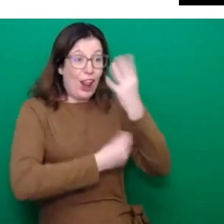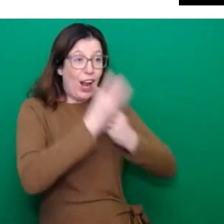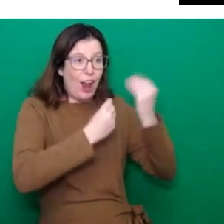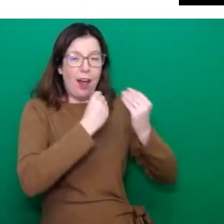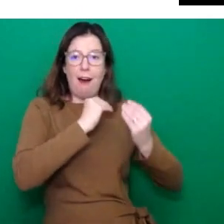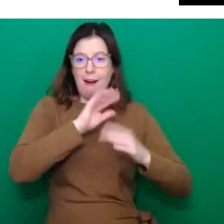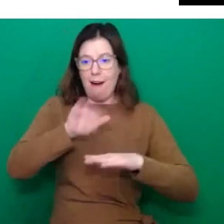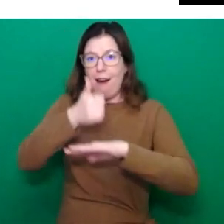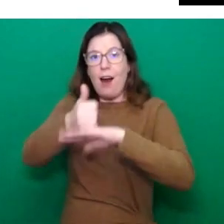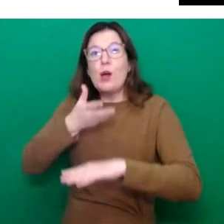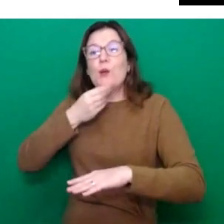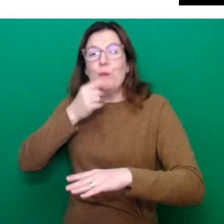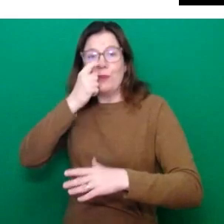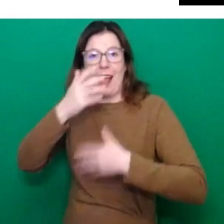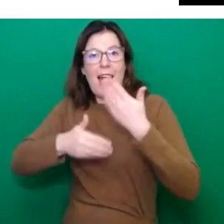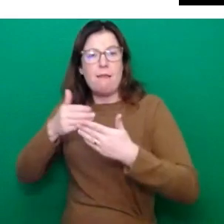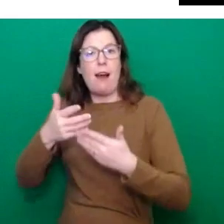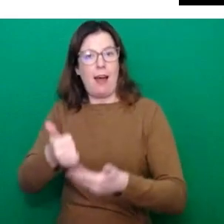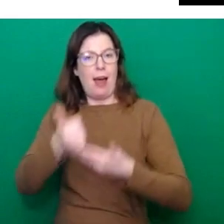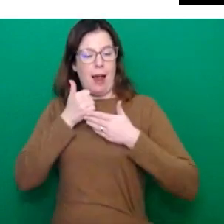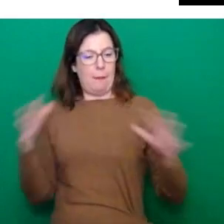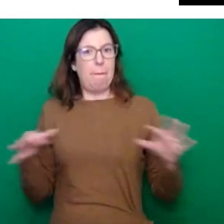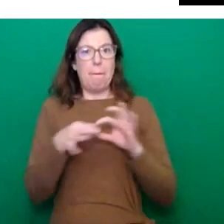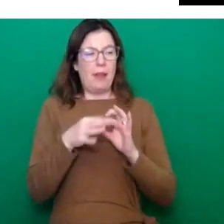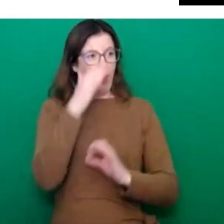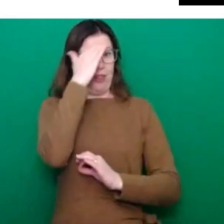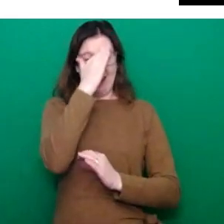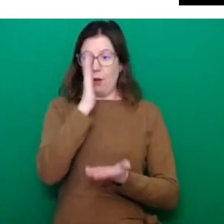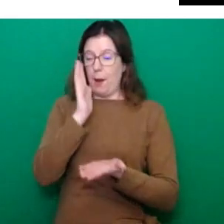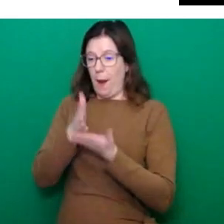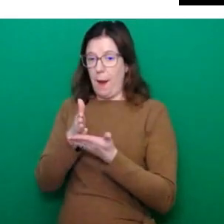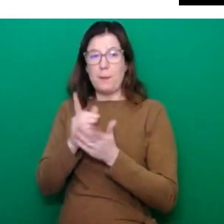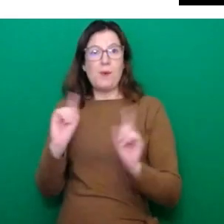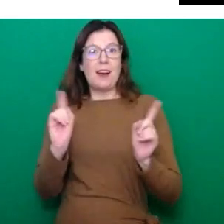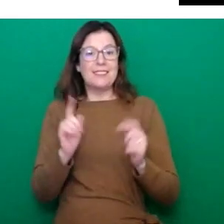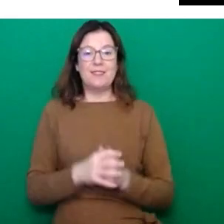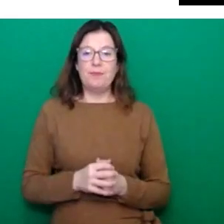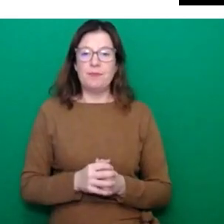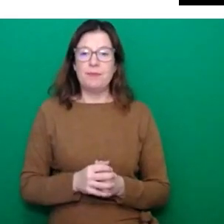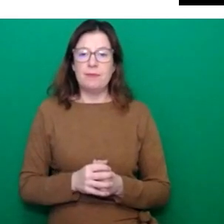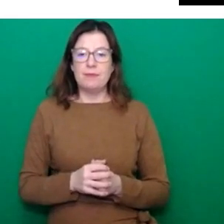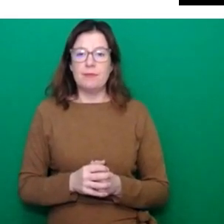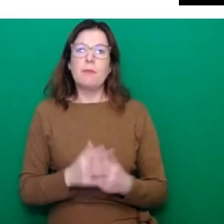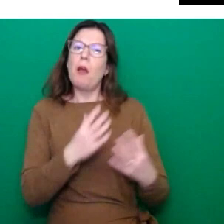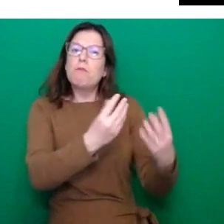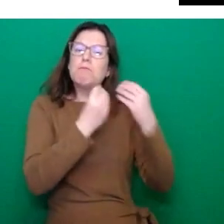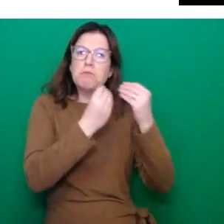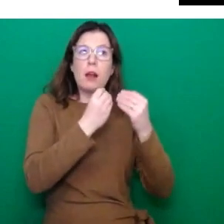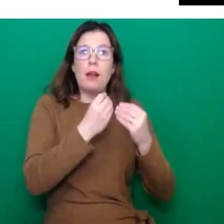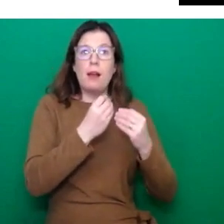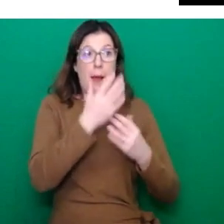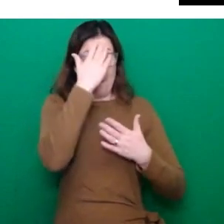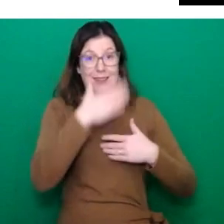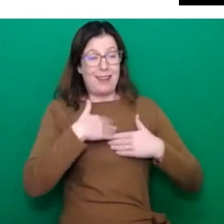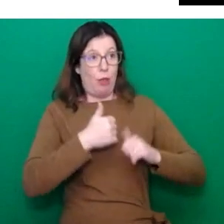of allows us to understand the theory and it into practice. The way everything is set out, you learn sort of the basics of mental